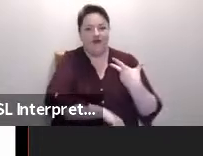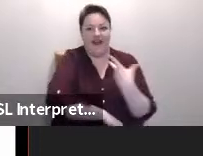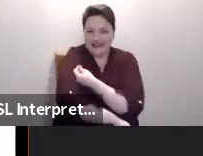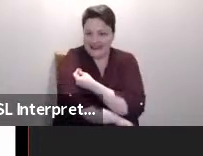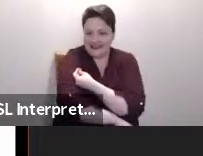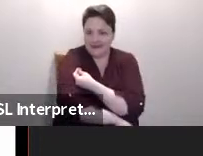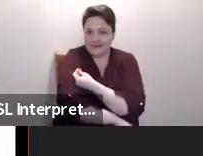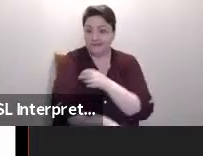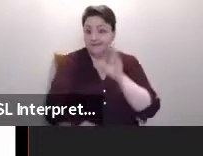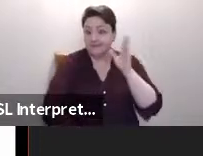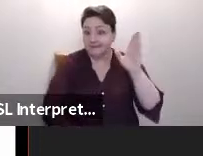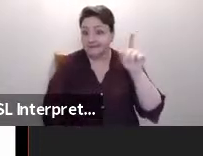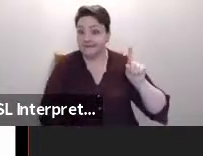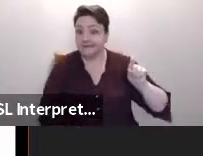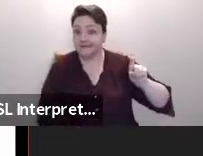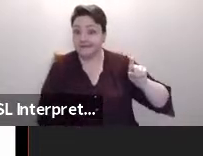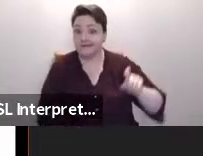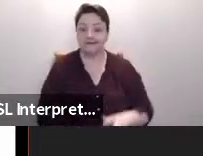future?